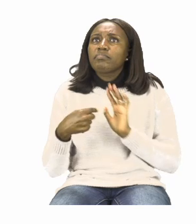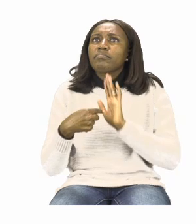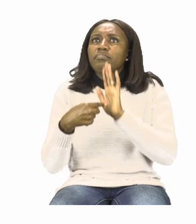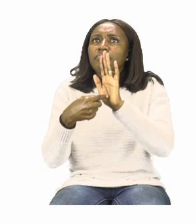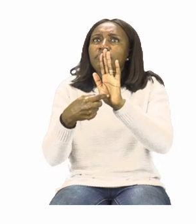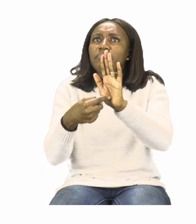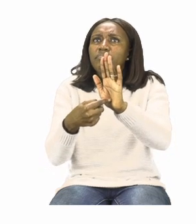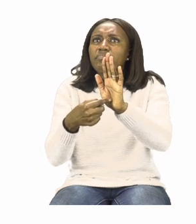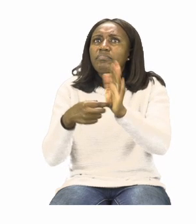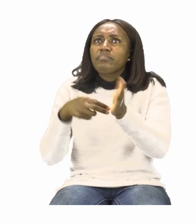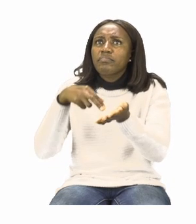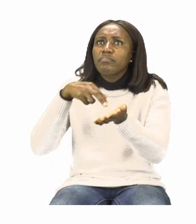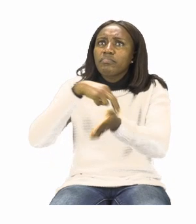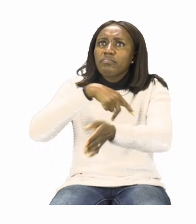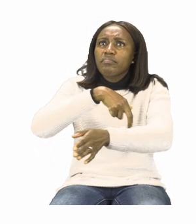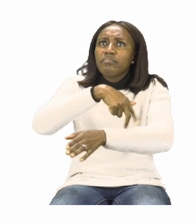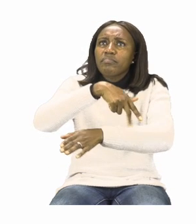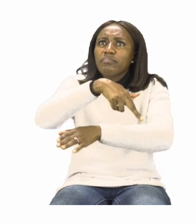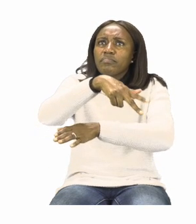crossing the road.